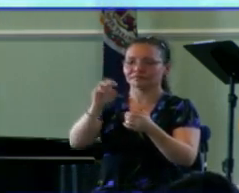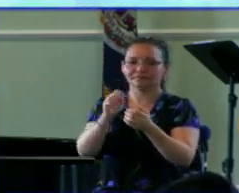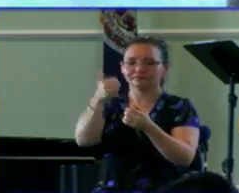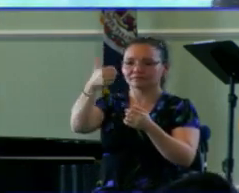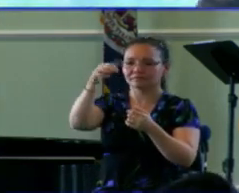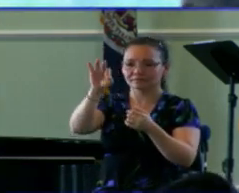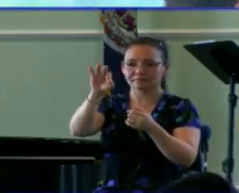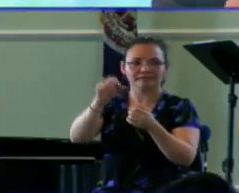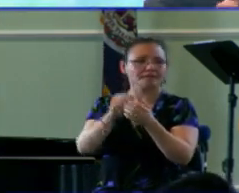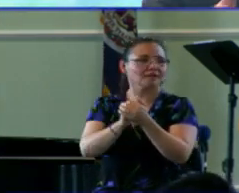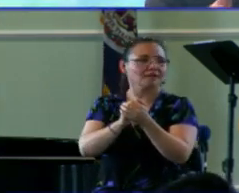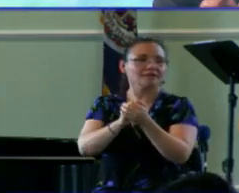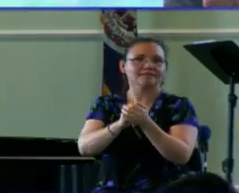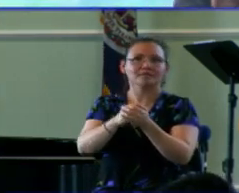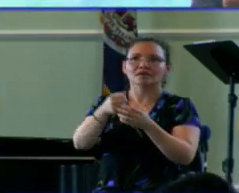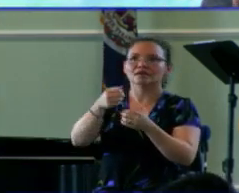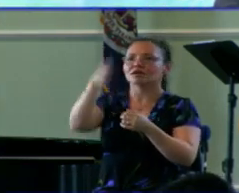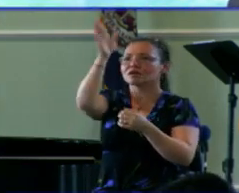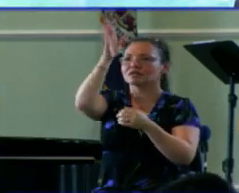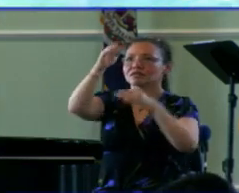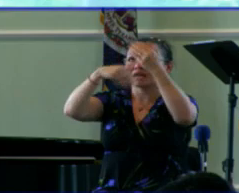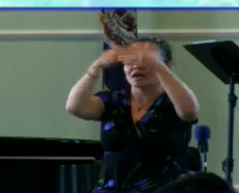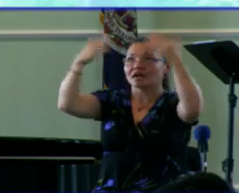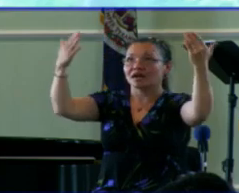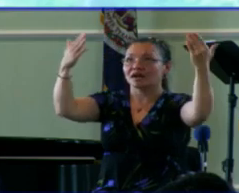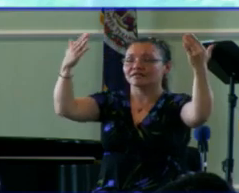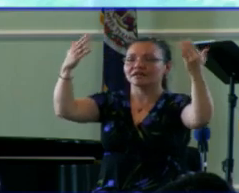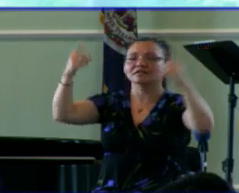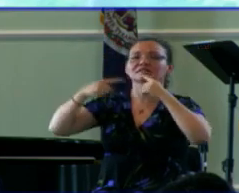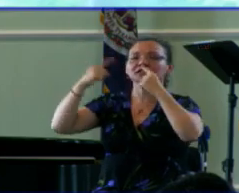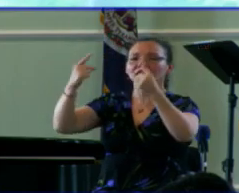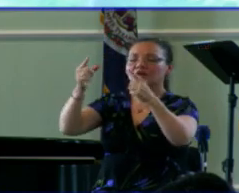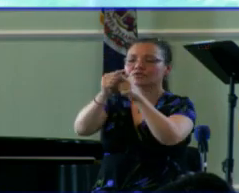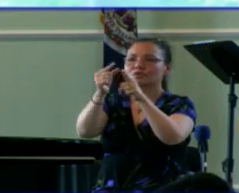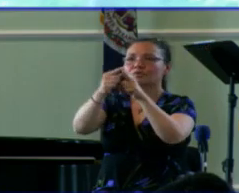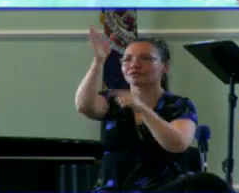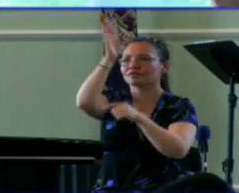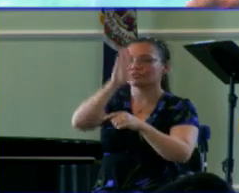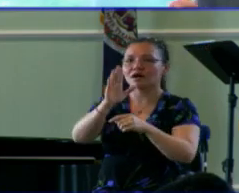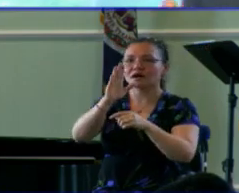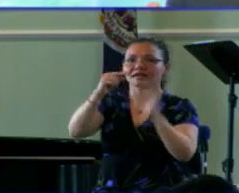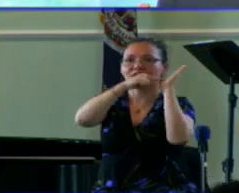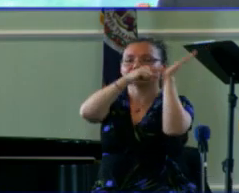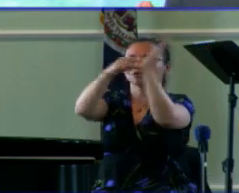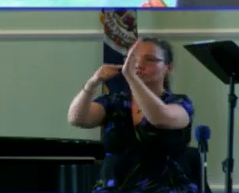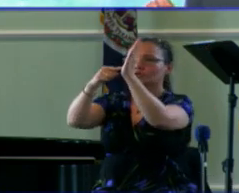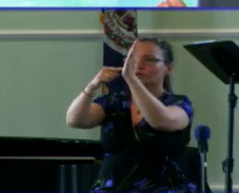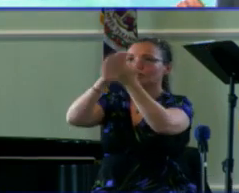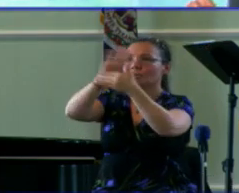God, and the firmaments show his what? His handiwork.